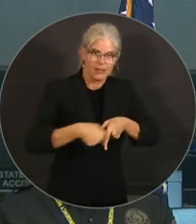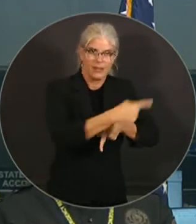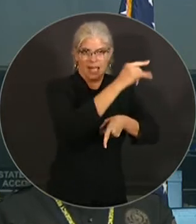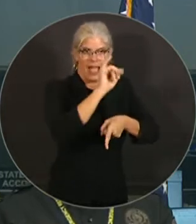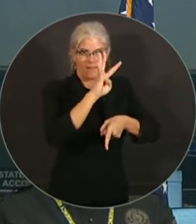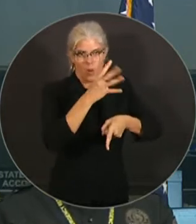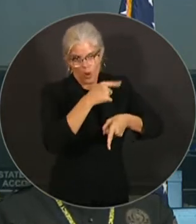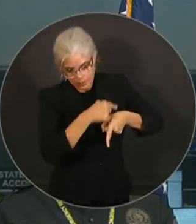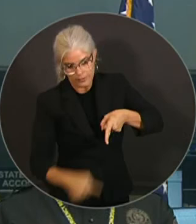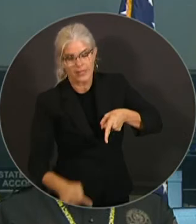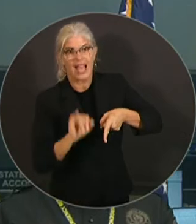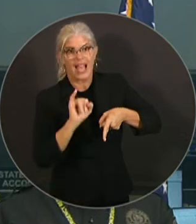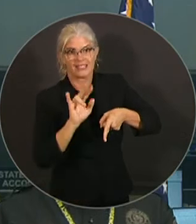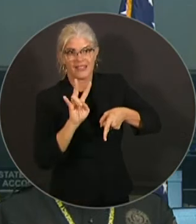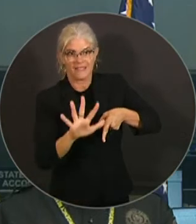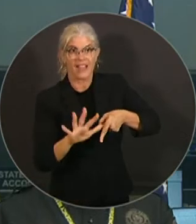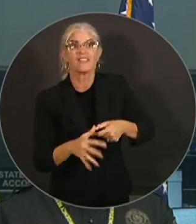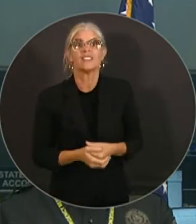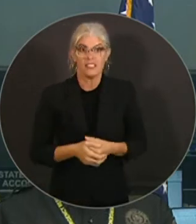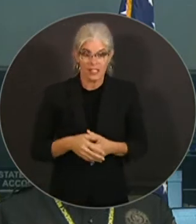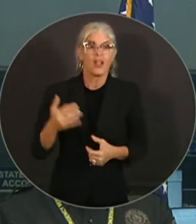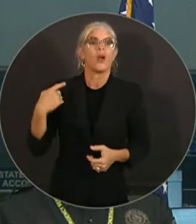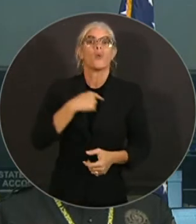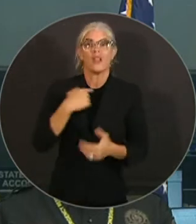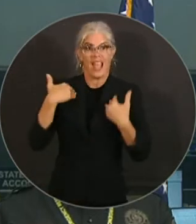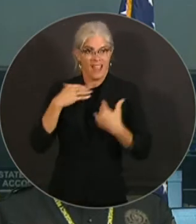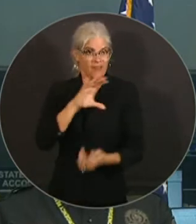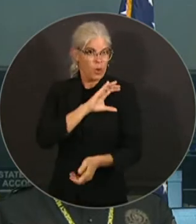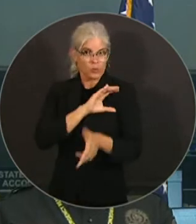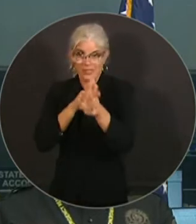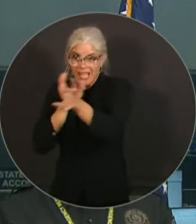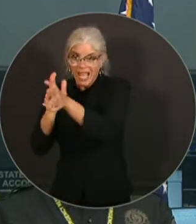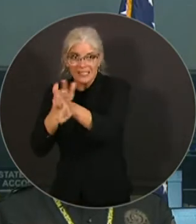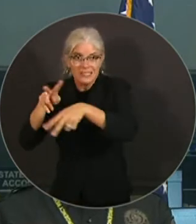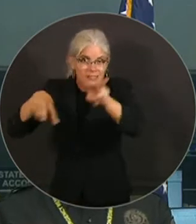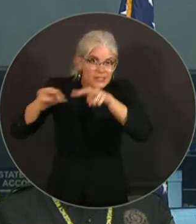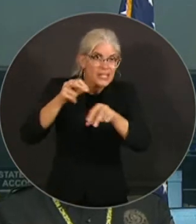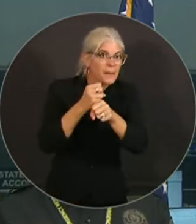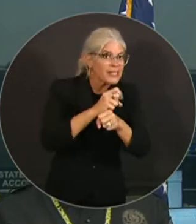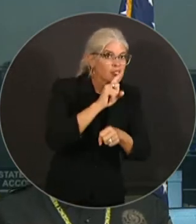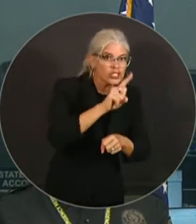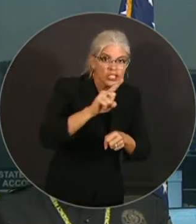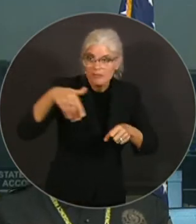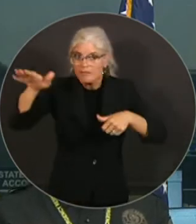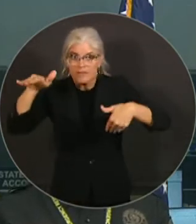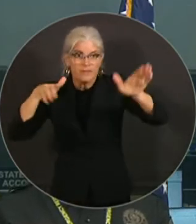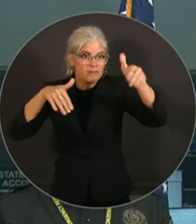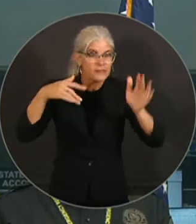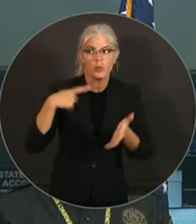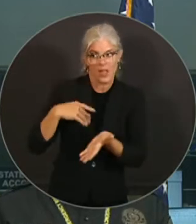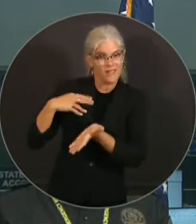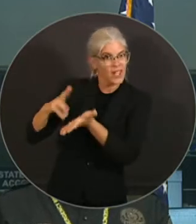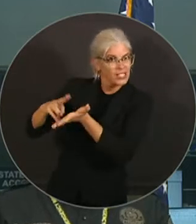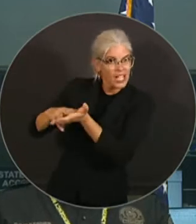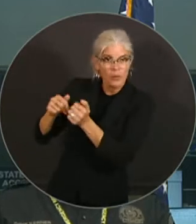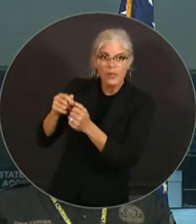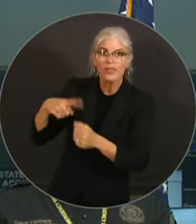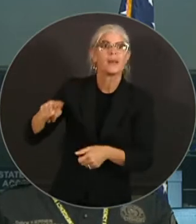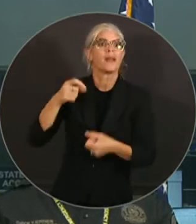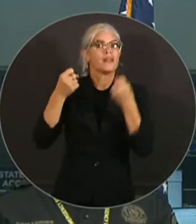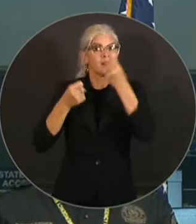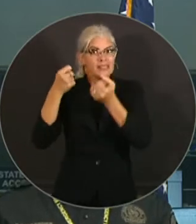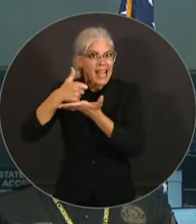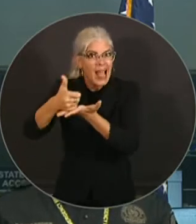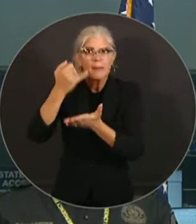the frequency of our Road Ranger Service Patrol. We also activated pre-event contracts for motorist aid. Also,